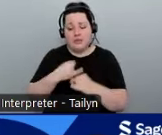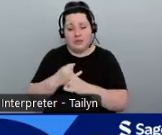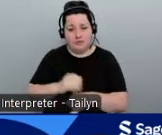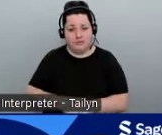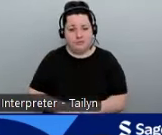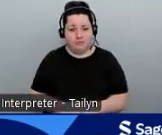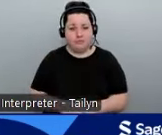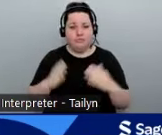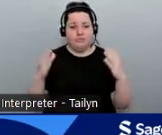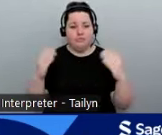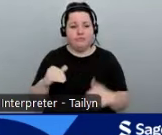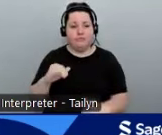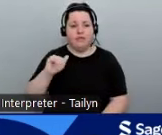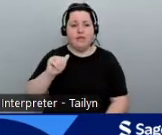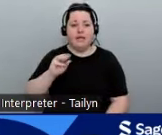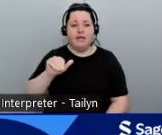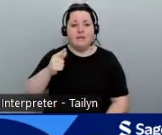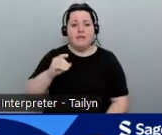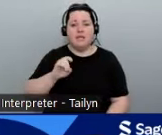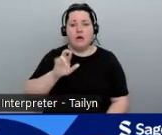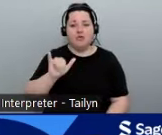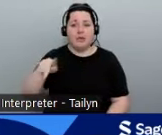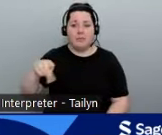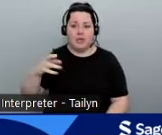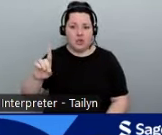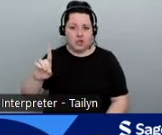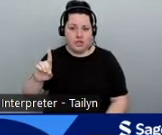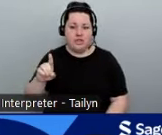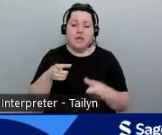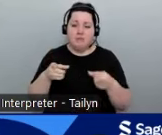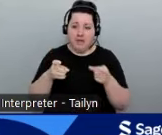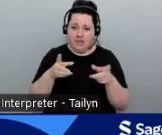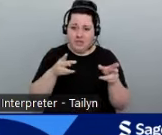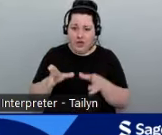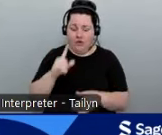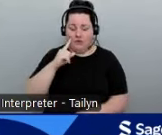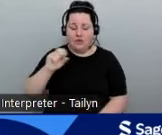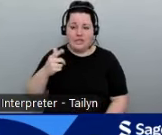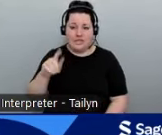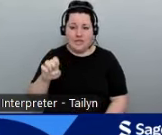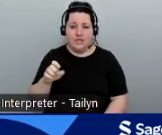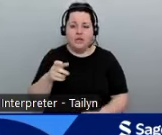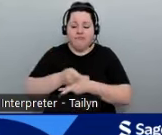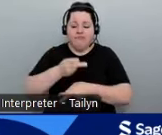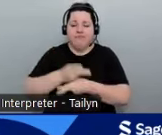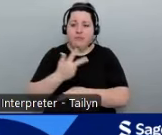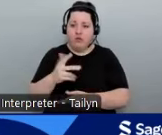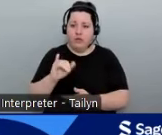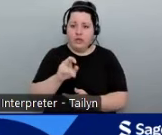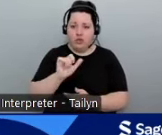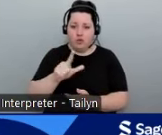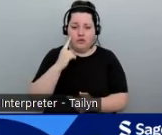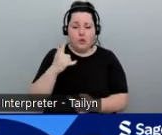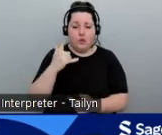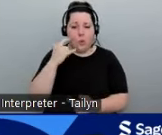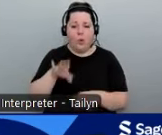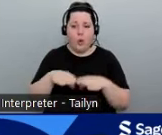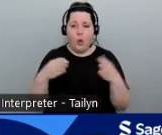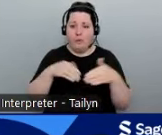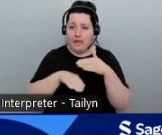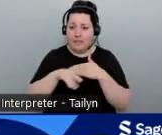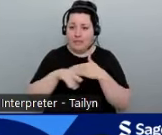Next, we're joined by Amy Goundry, PhD, a managing editor at Sage, who oversees 3 journals in the Gold Open Access portfolio.